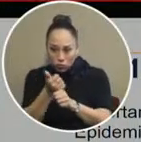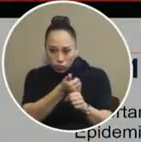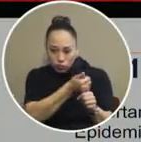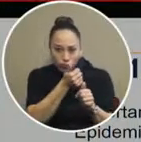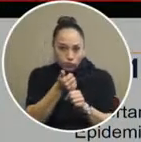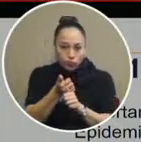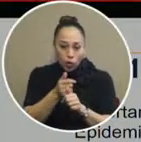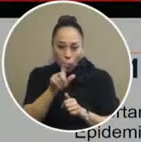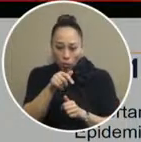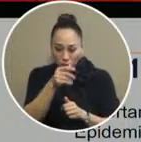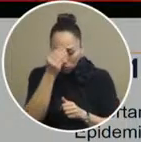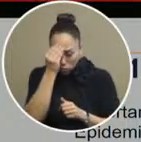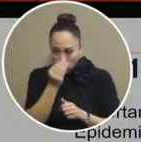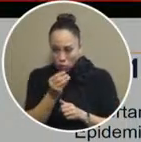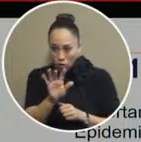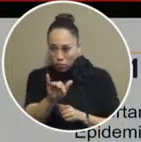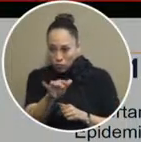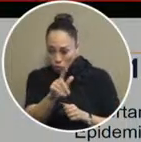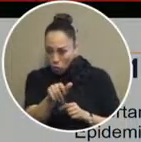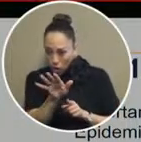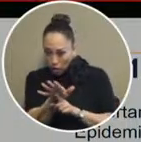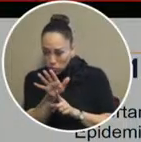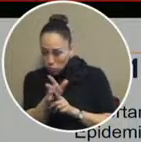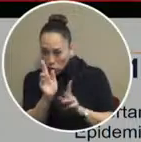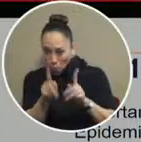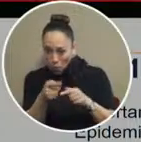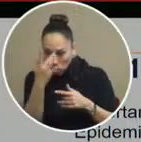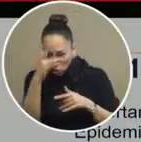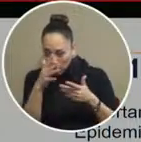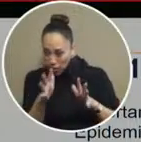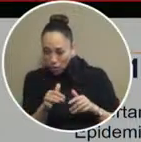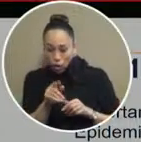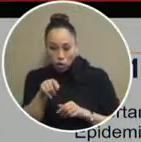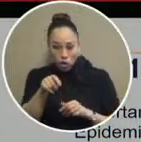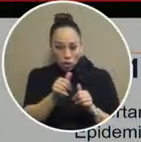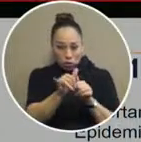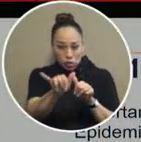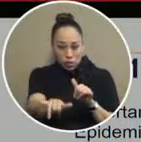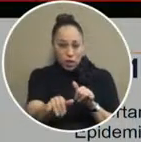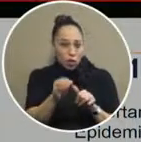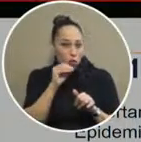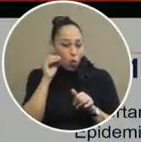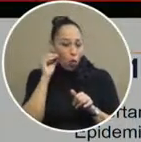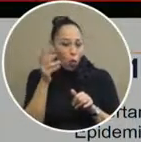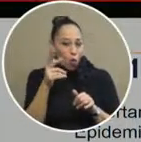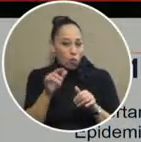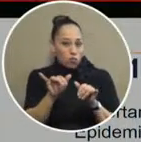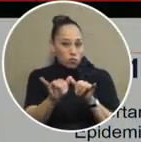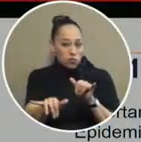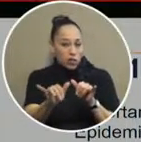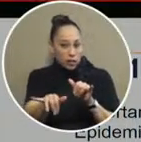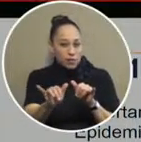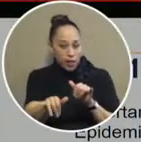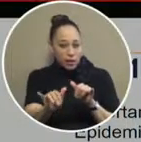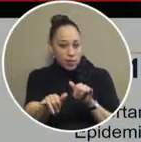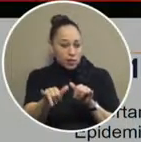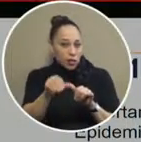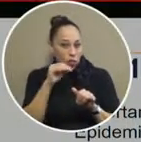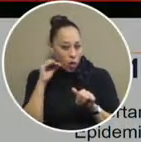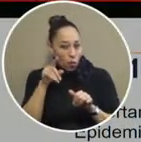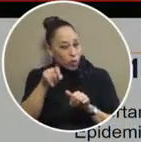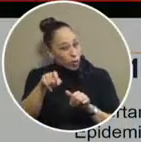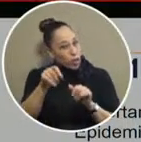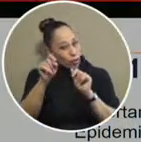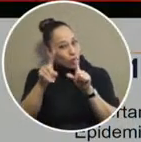notify them that they were exposed. We need to let them know that they need to be in quarantine. And if they exhibit any symptoms, they also need to be